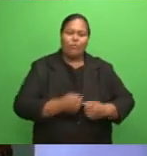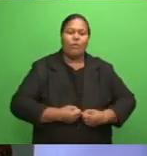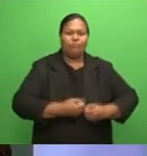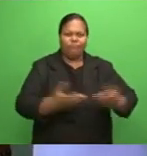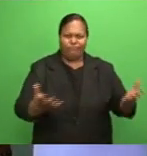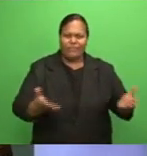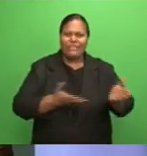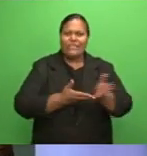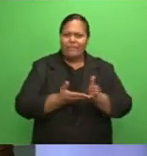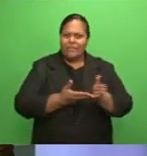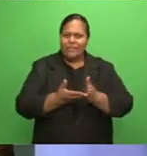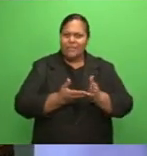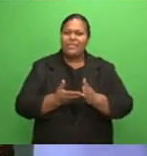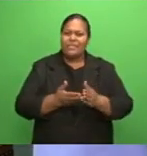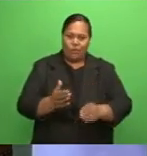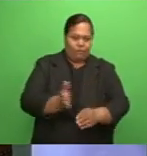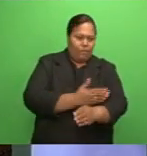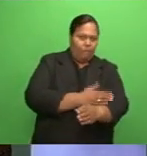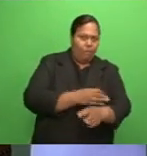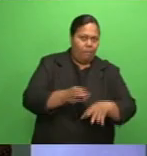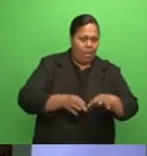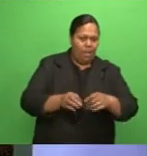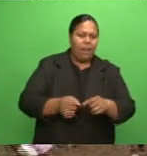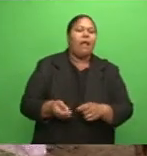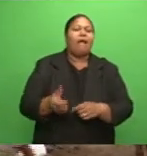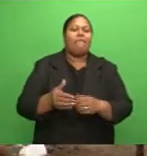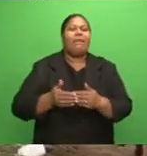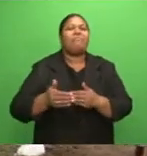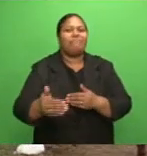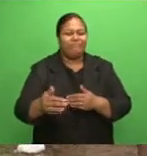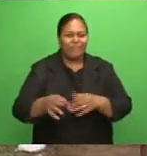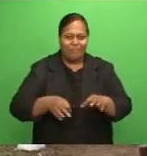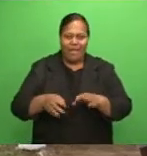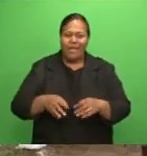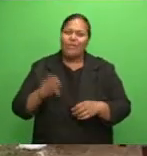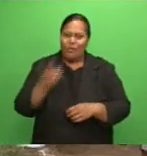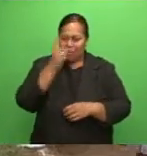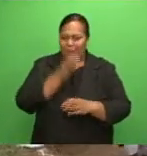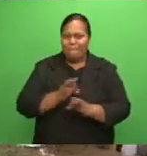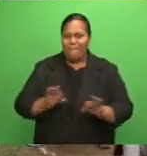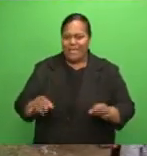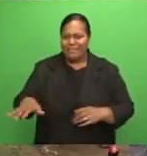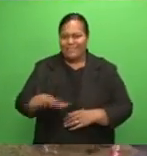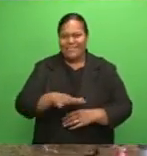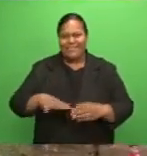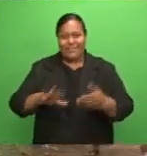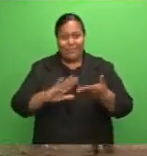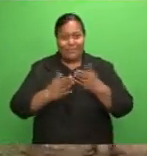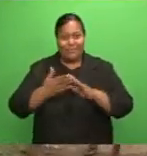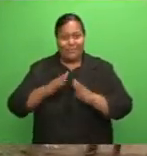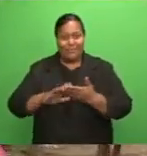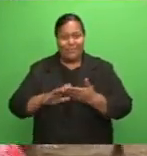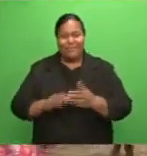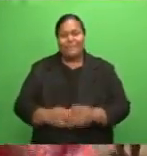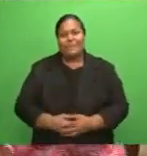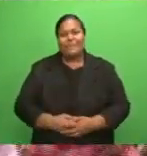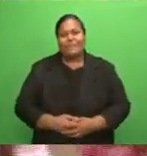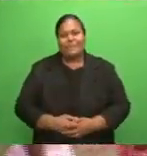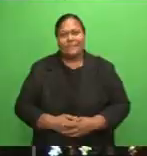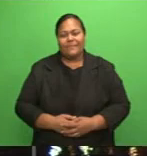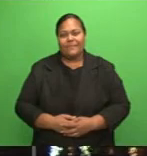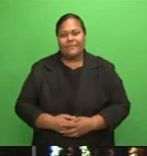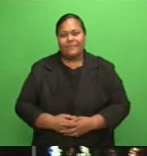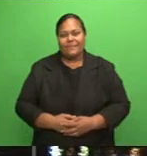as well as reactive, to derive peace and stability among communities. Chosaiena Nunga, FBC